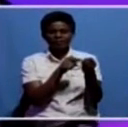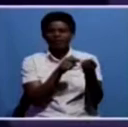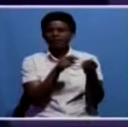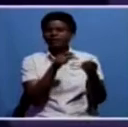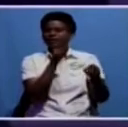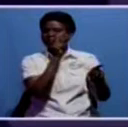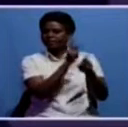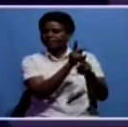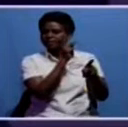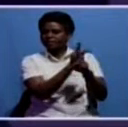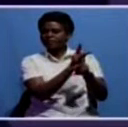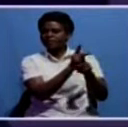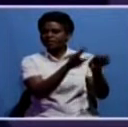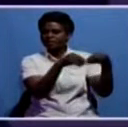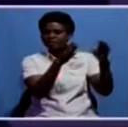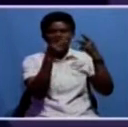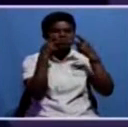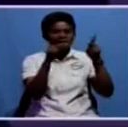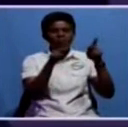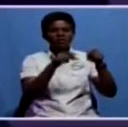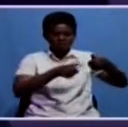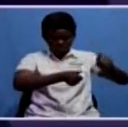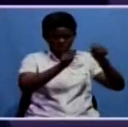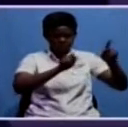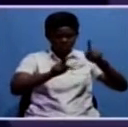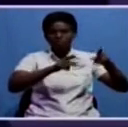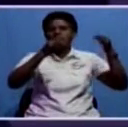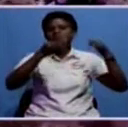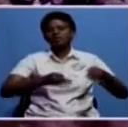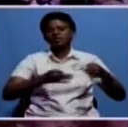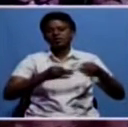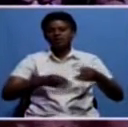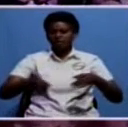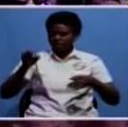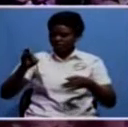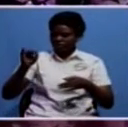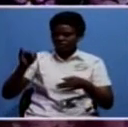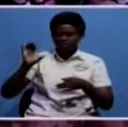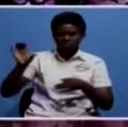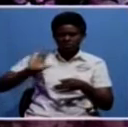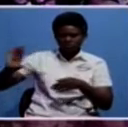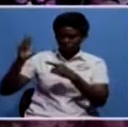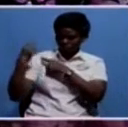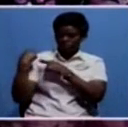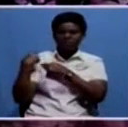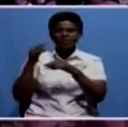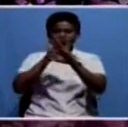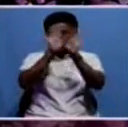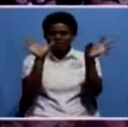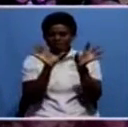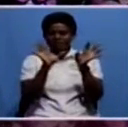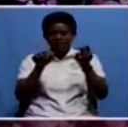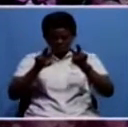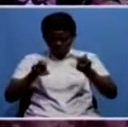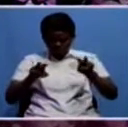it in the public opinion as a judge. Their responsibility, the FIC, is very clear. They have to do that job,